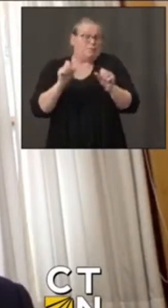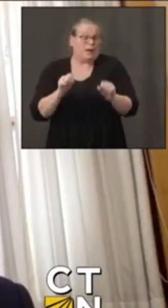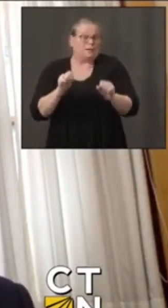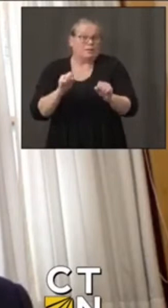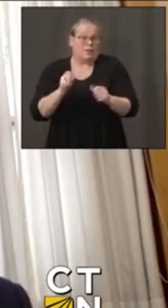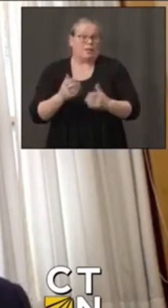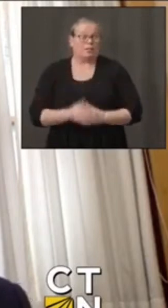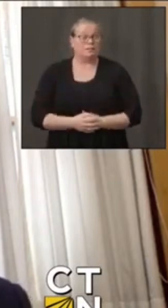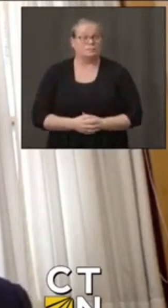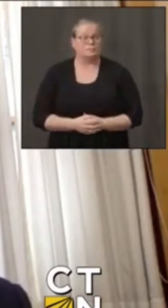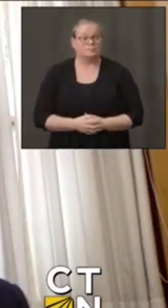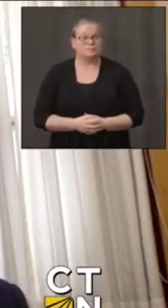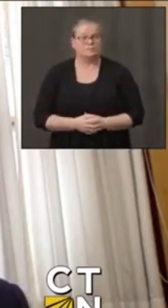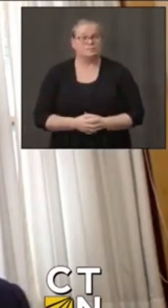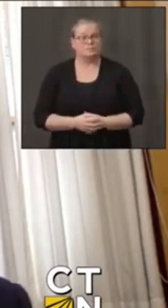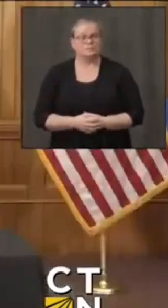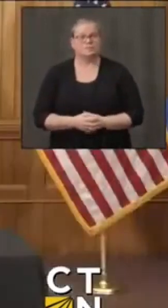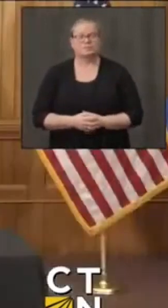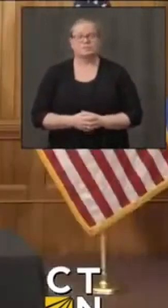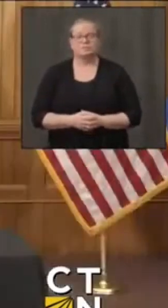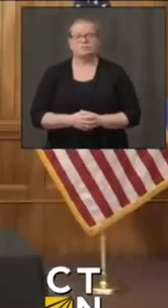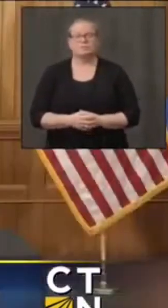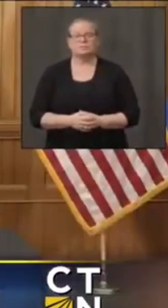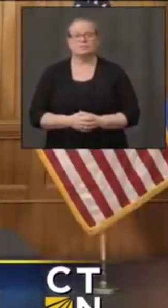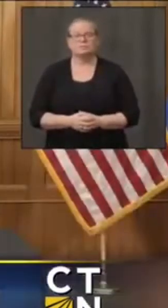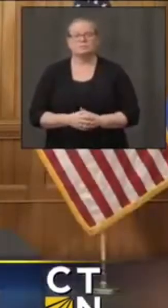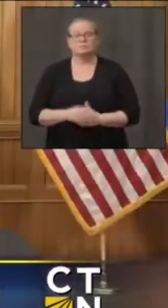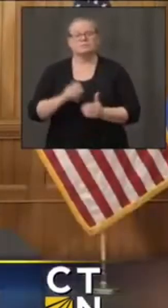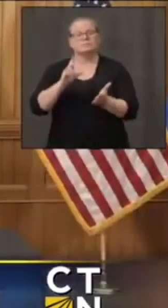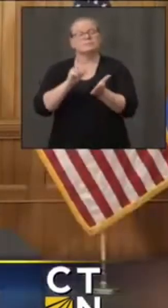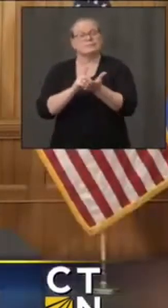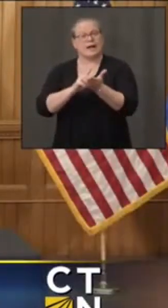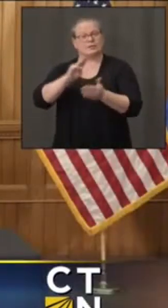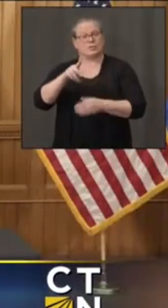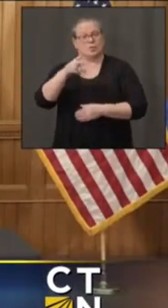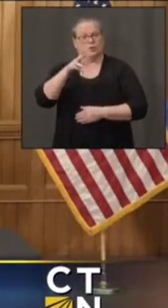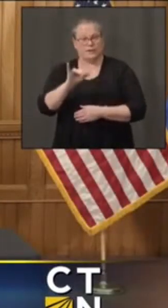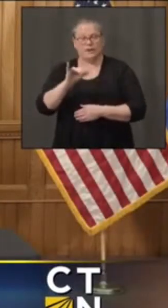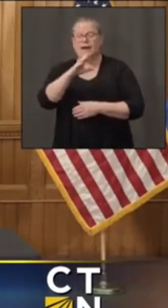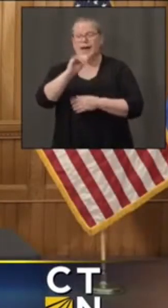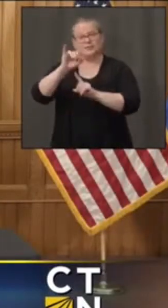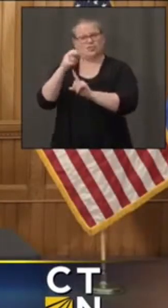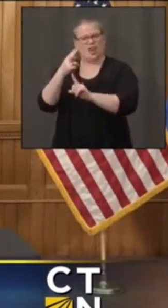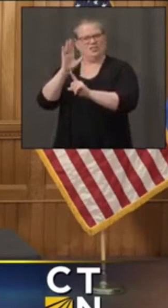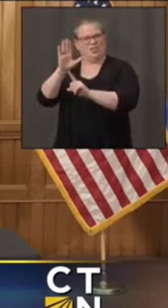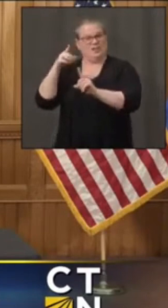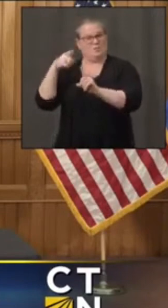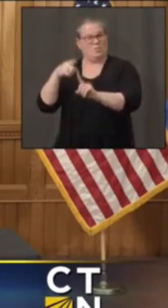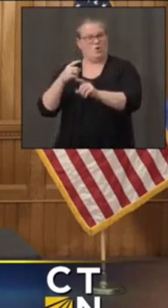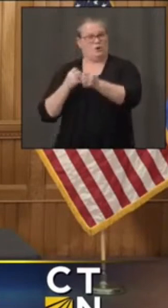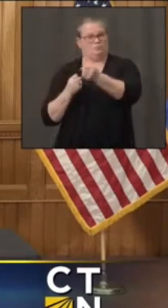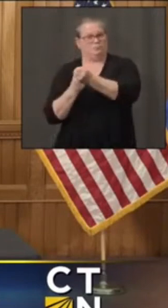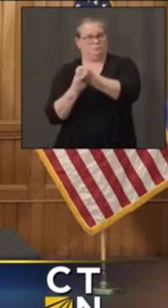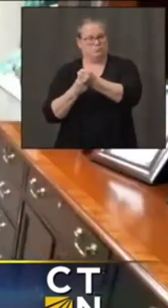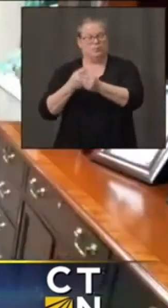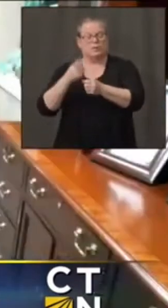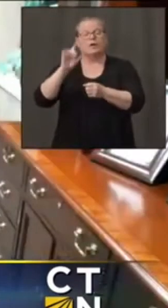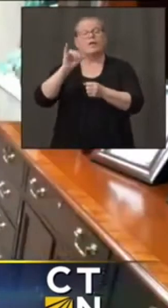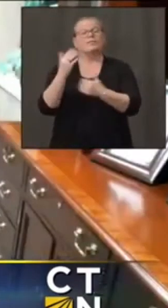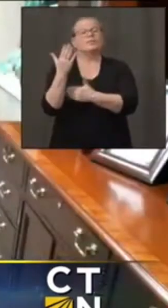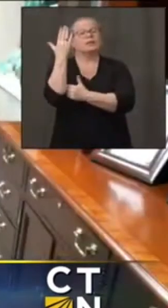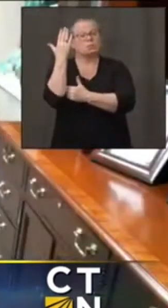to underscore Josh's point, the paper that I reviewed this morning, which was really a distillation of